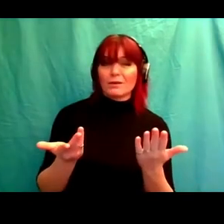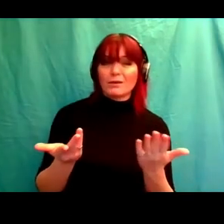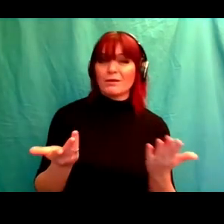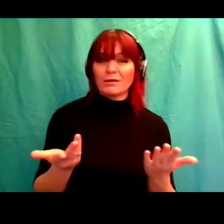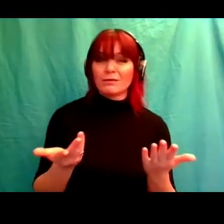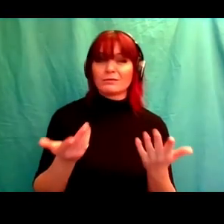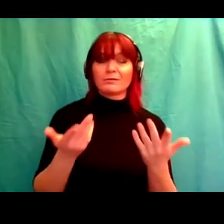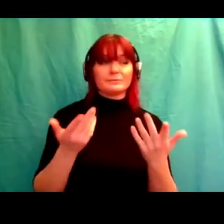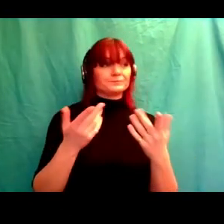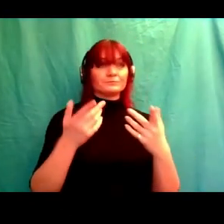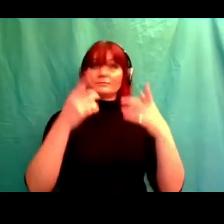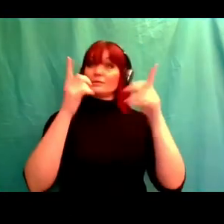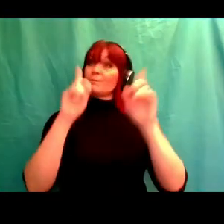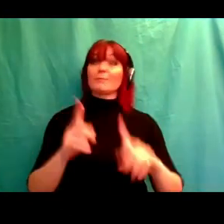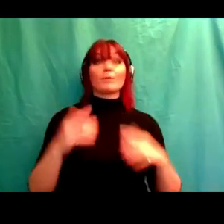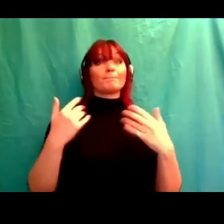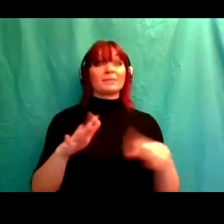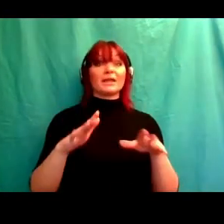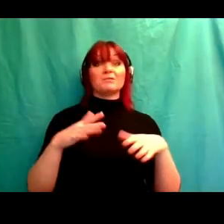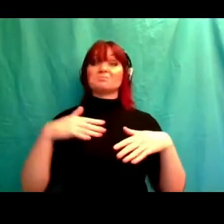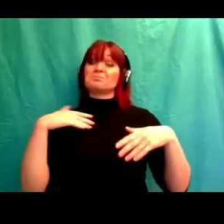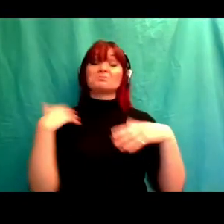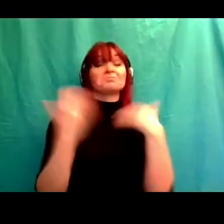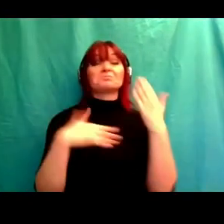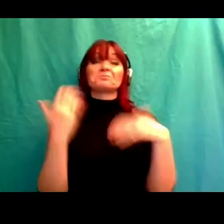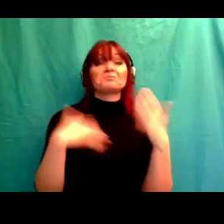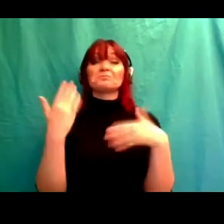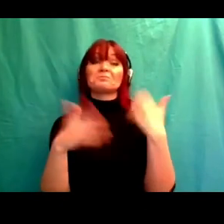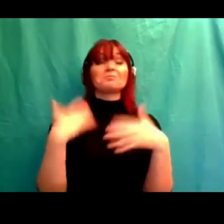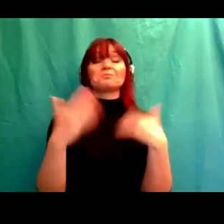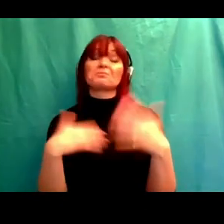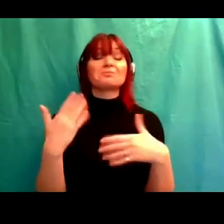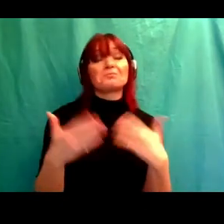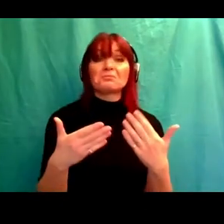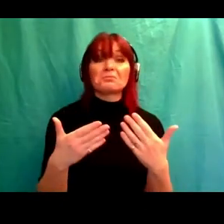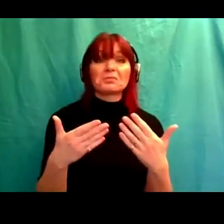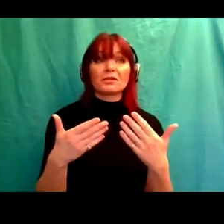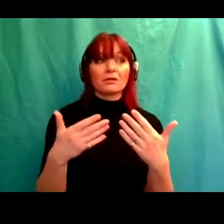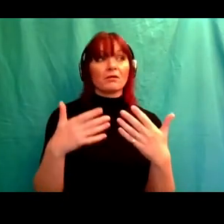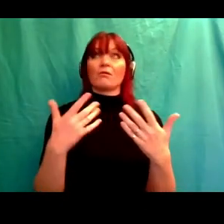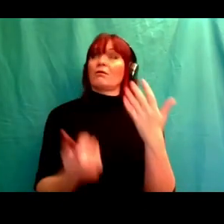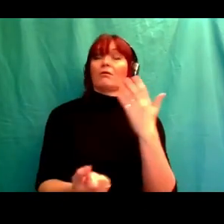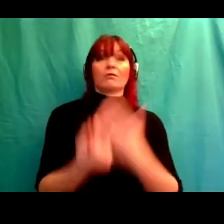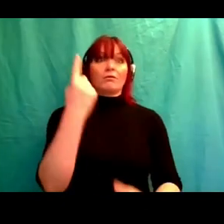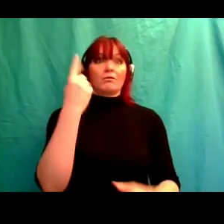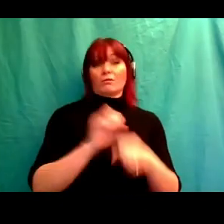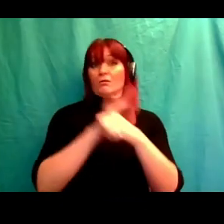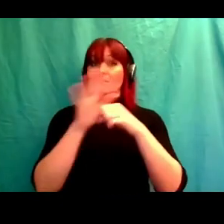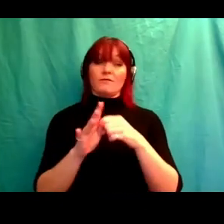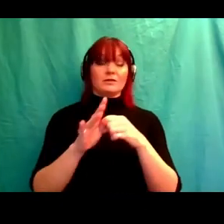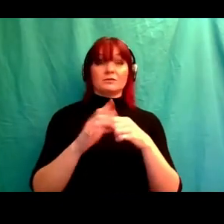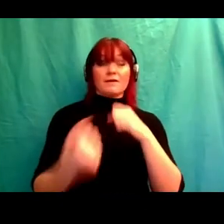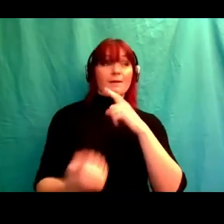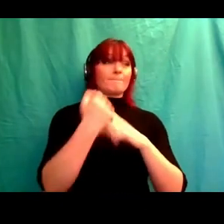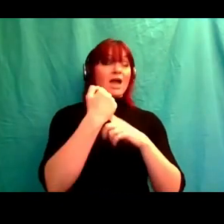who are having a reasonable, perfectly acceptable response to these awful circumstances of distress and anxiety. And